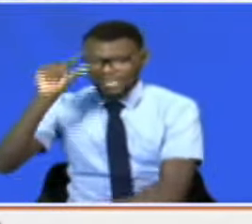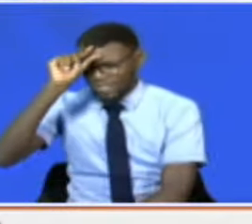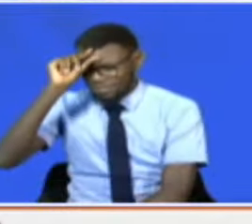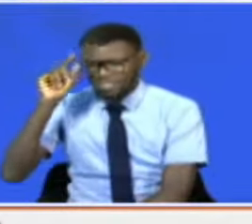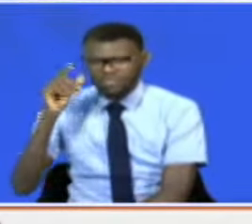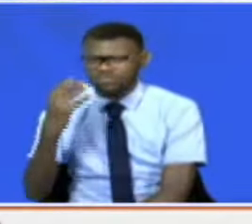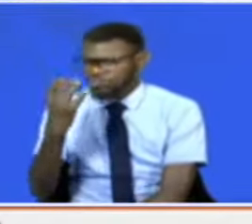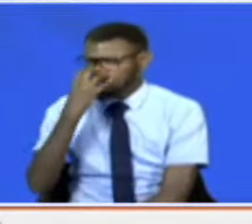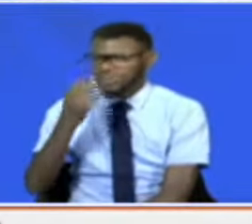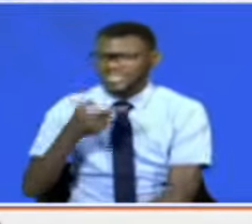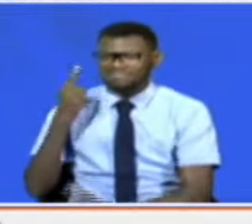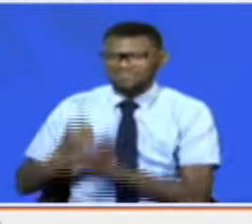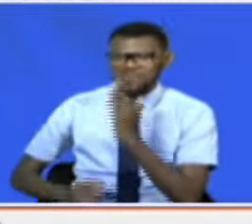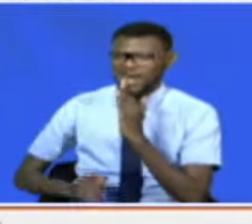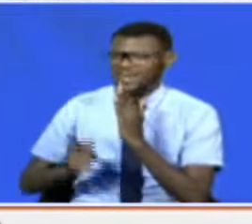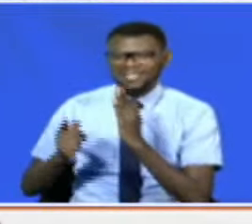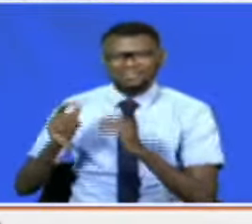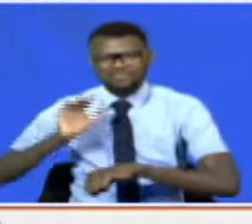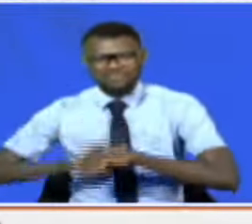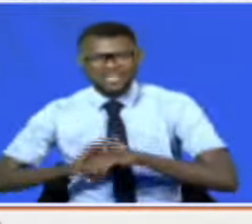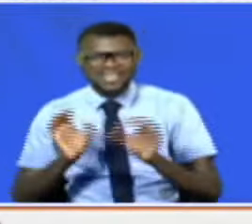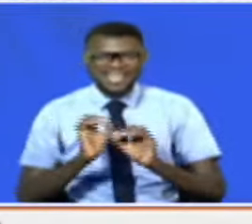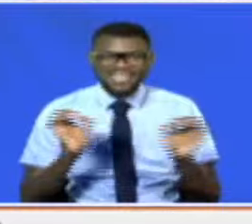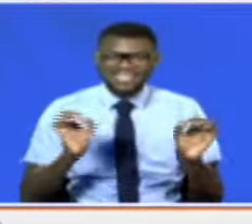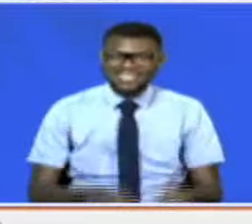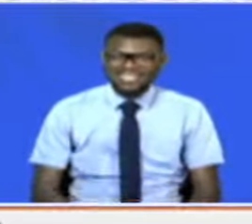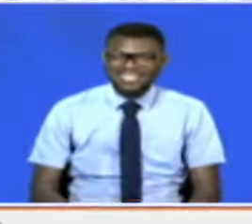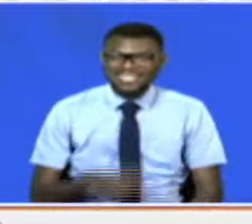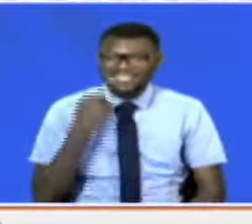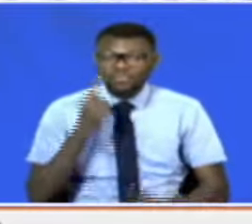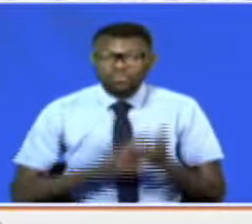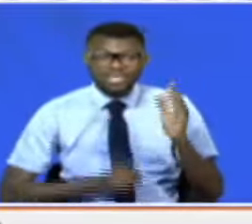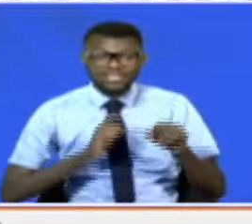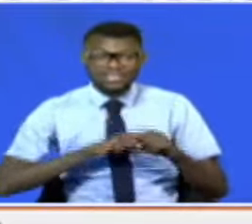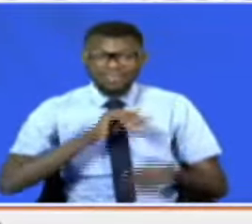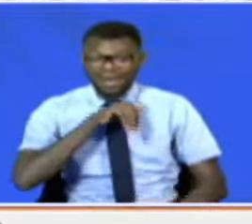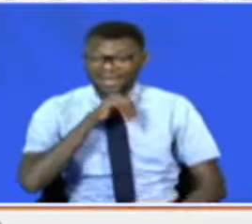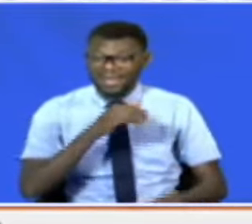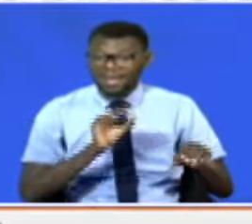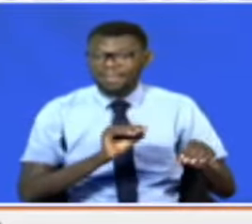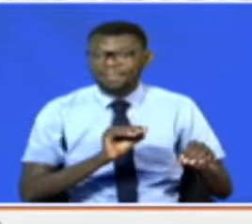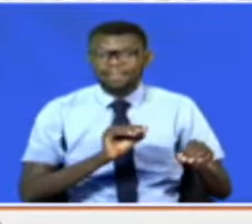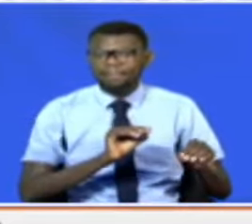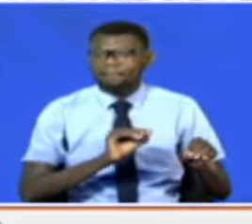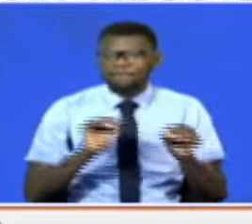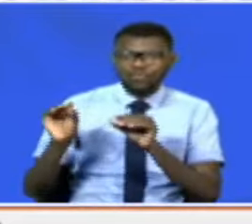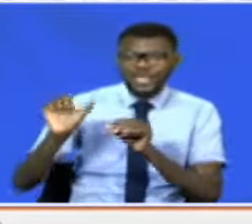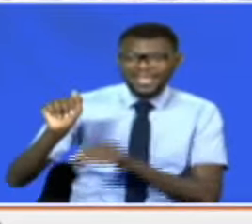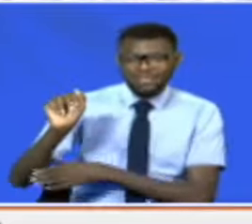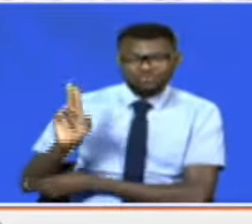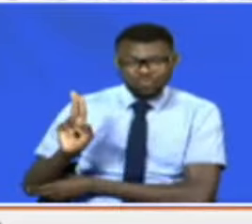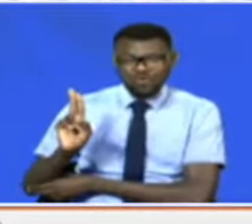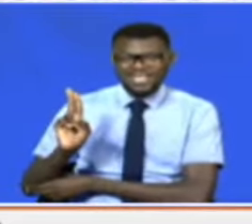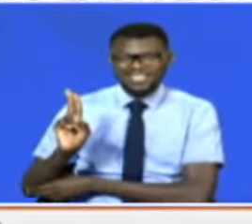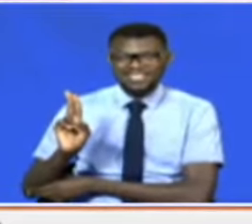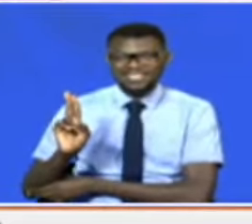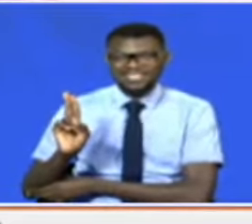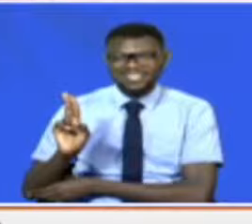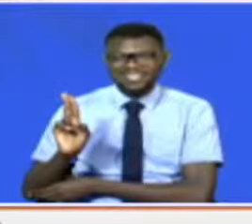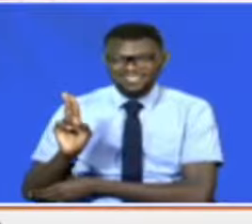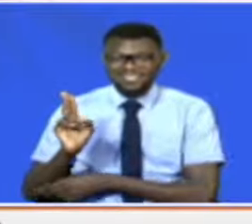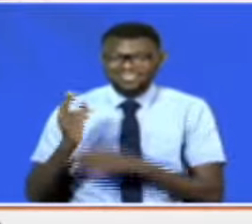had been compromised to do so. He said with the departure of Raila Odinga to the African Union Commission, while contesting for the